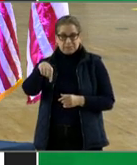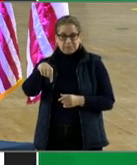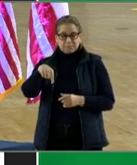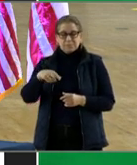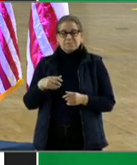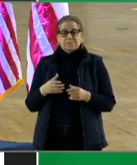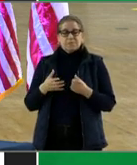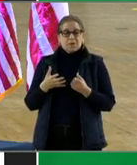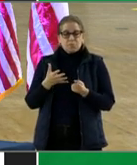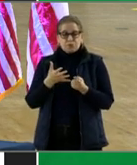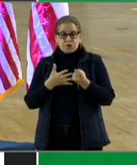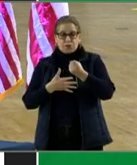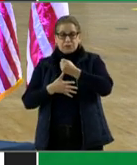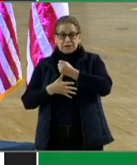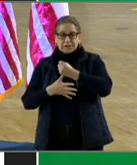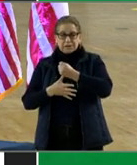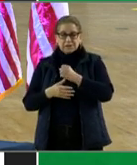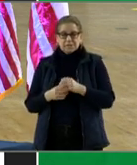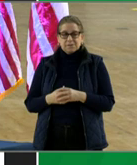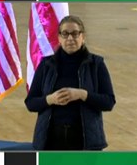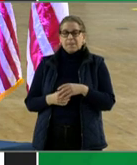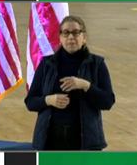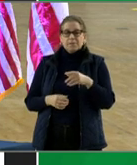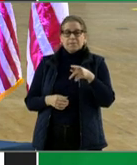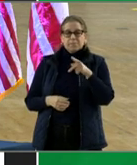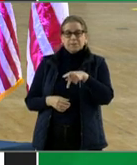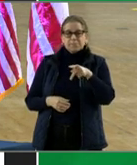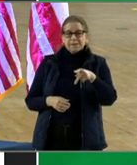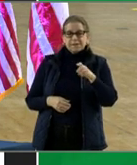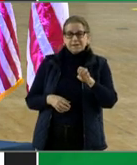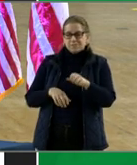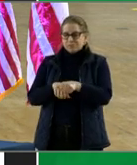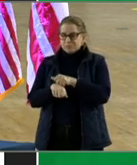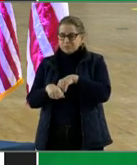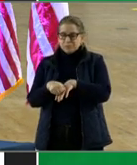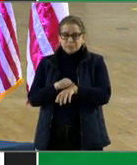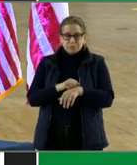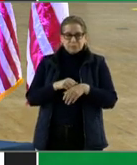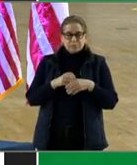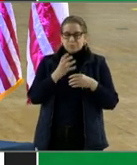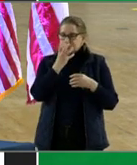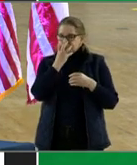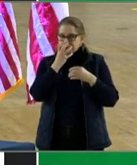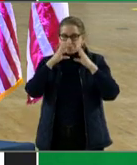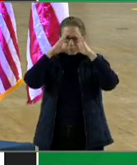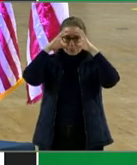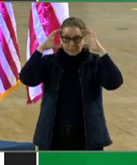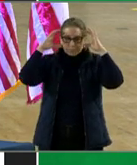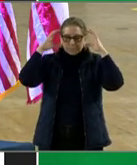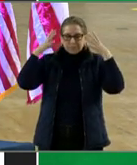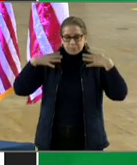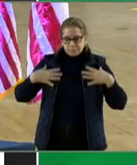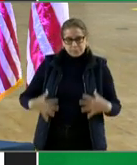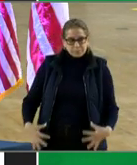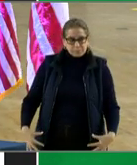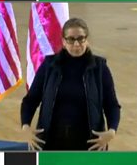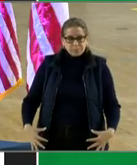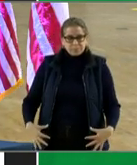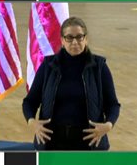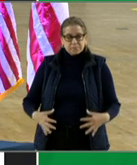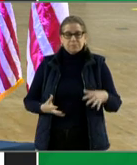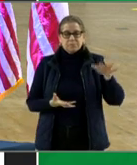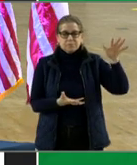personal protective equipment remains, procuring it and getting it out to first responders and